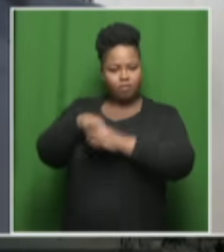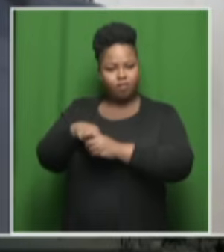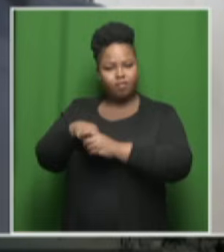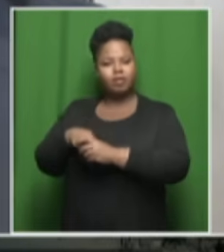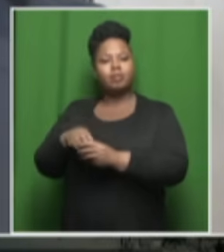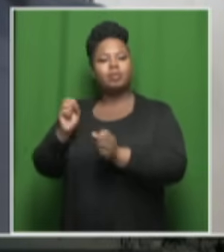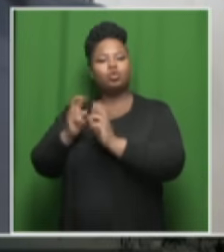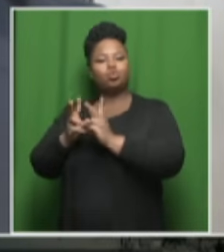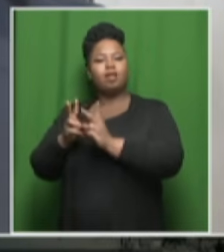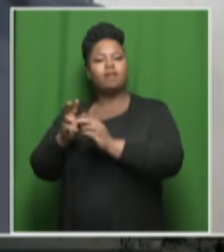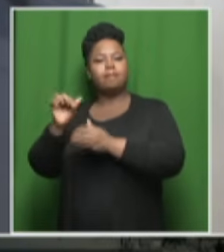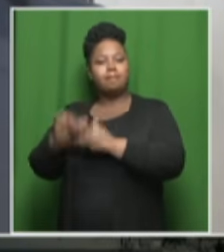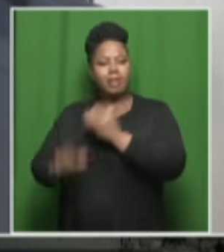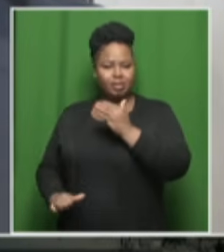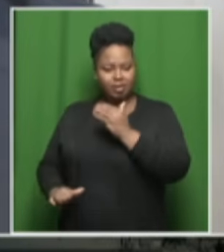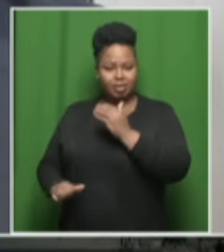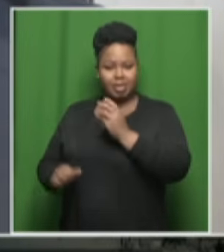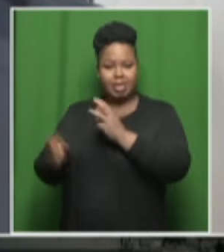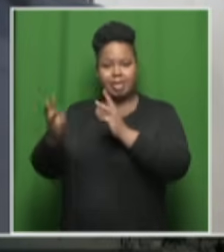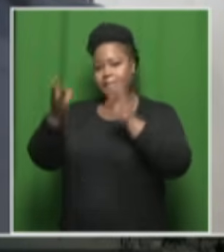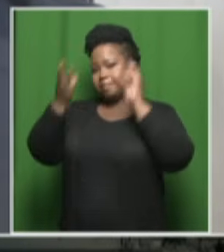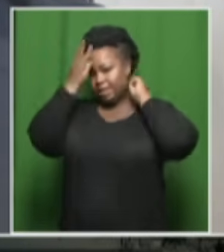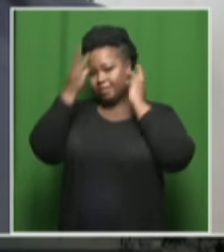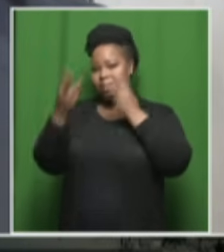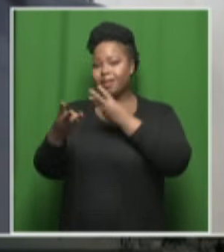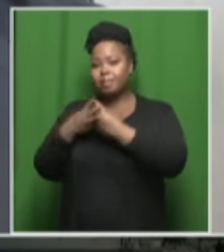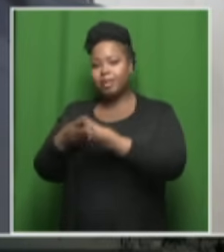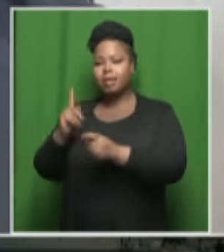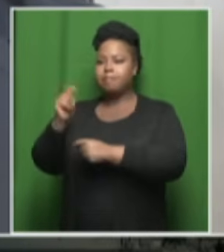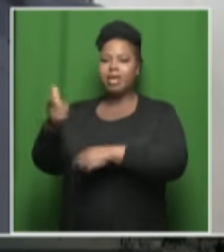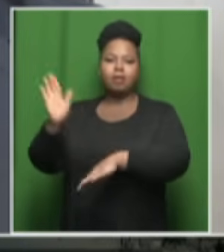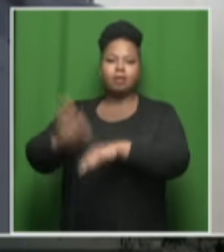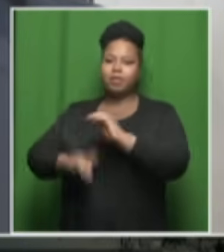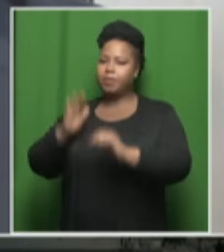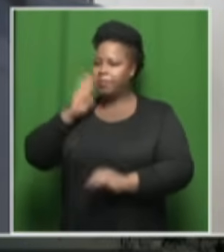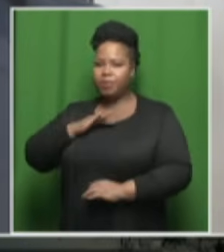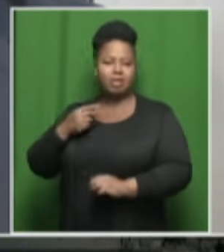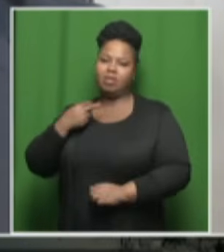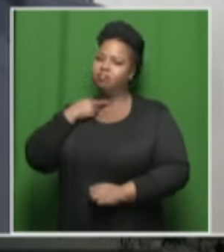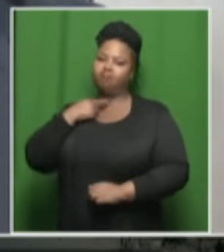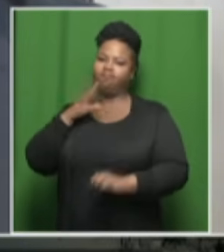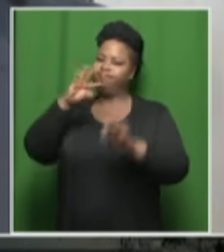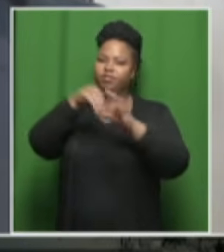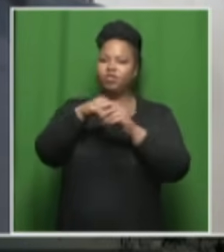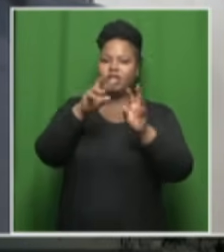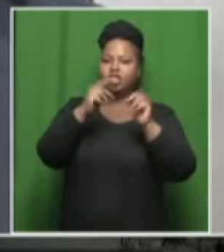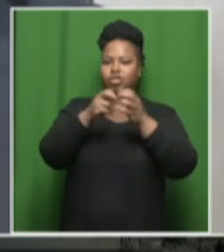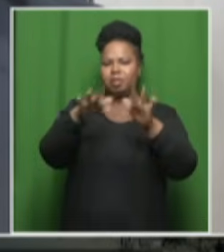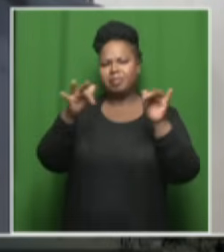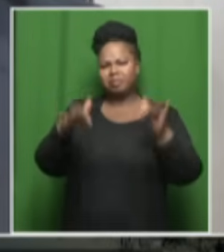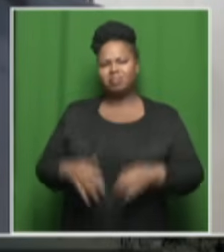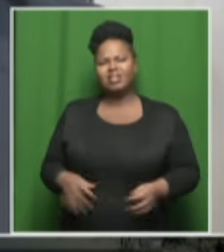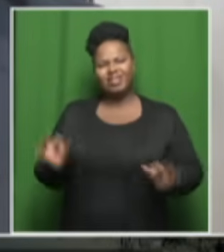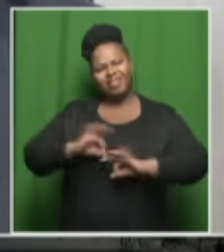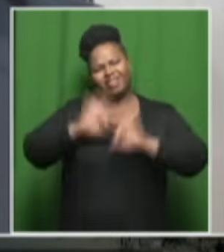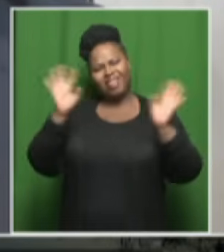12 months in prison without the option of paying a fine from being a member of the National Assembly. I mean, it seems quite